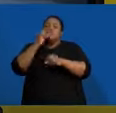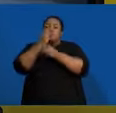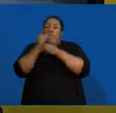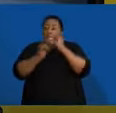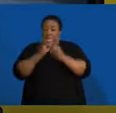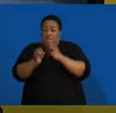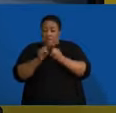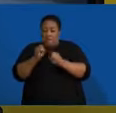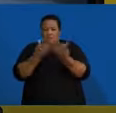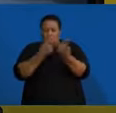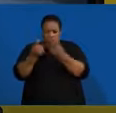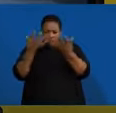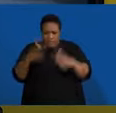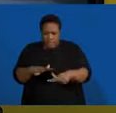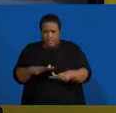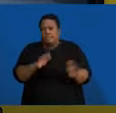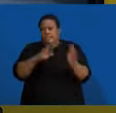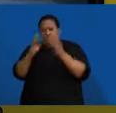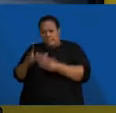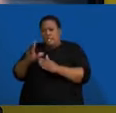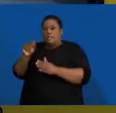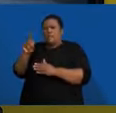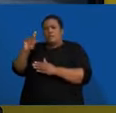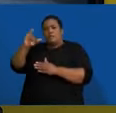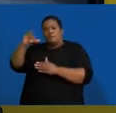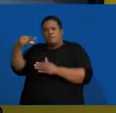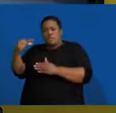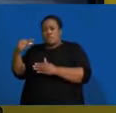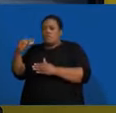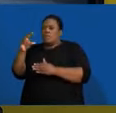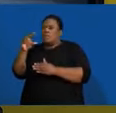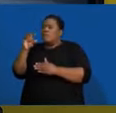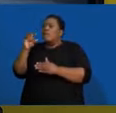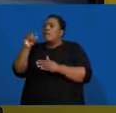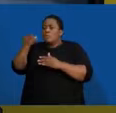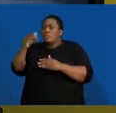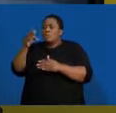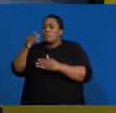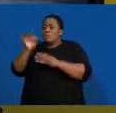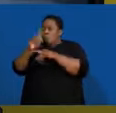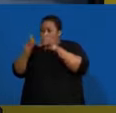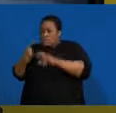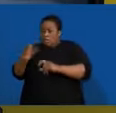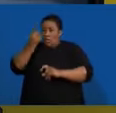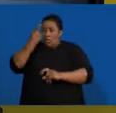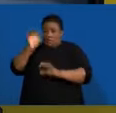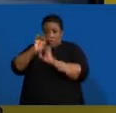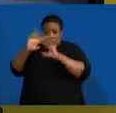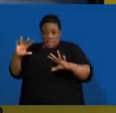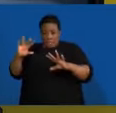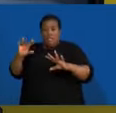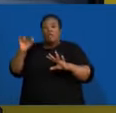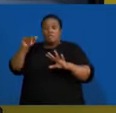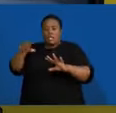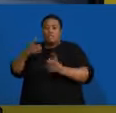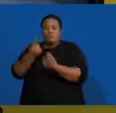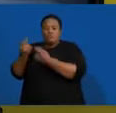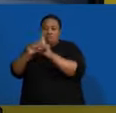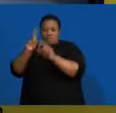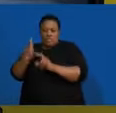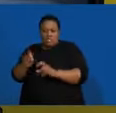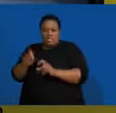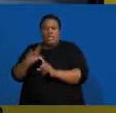it. Trigonometry, also go to the questions that you understand better, do the question, answer it, and complete